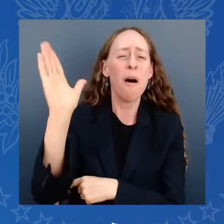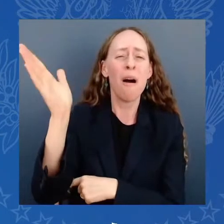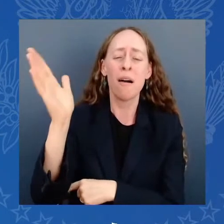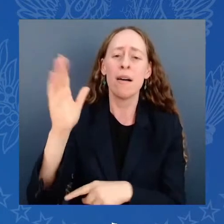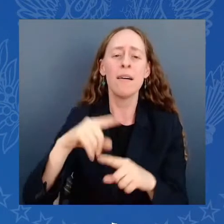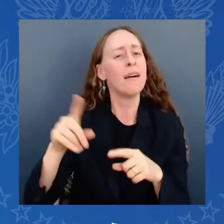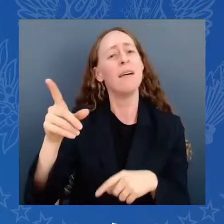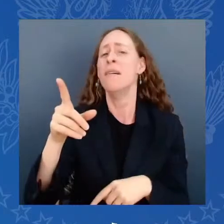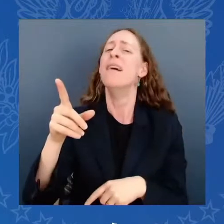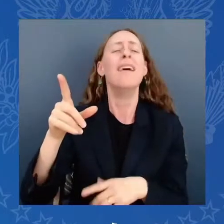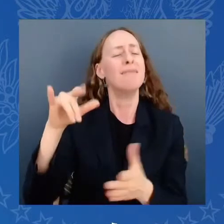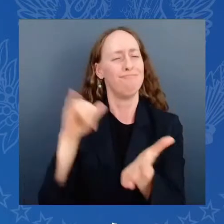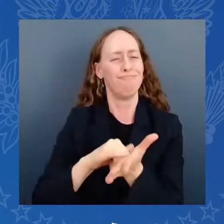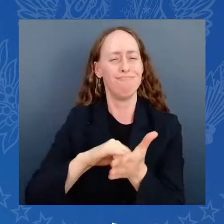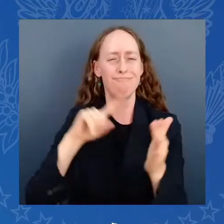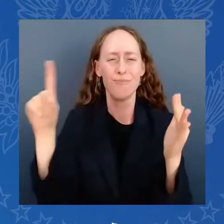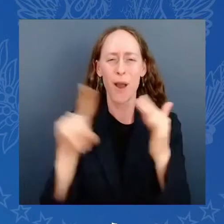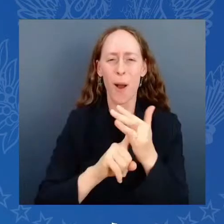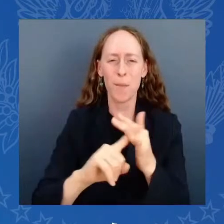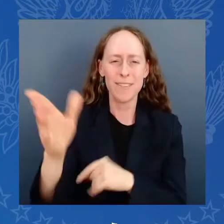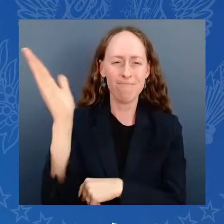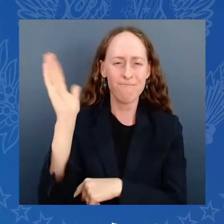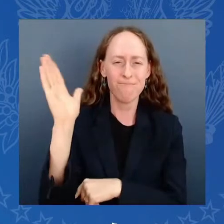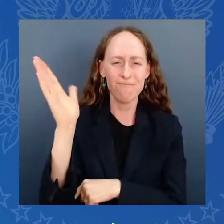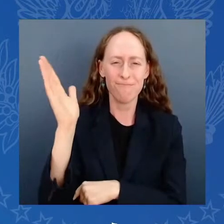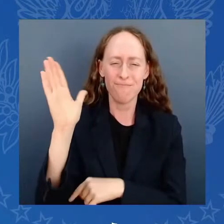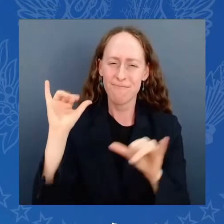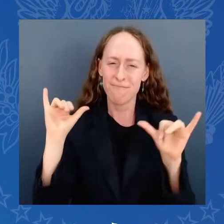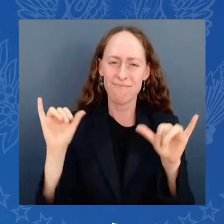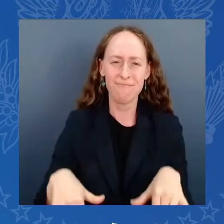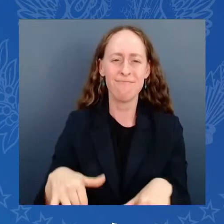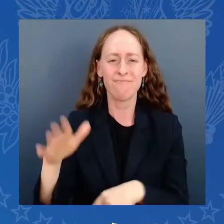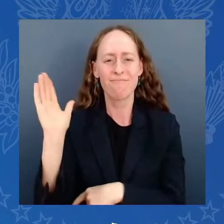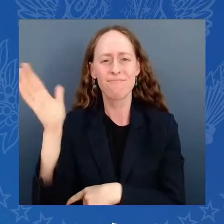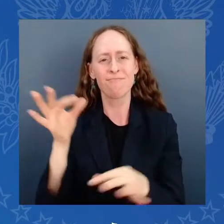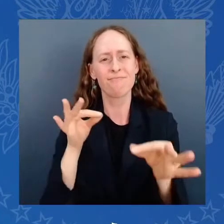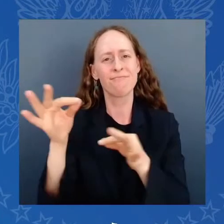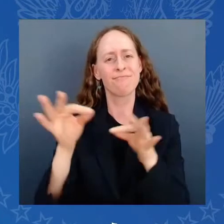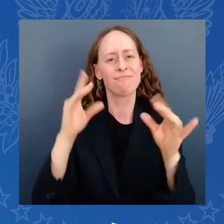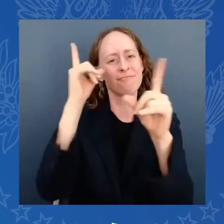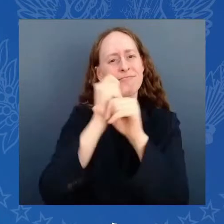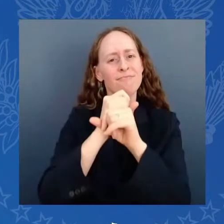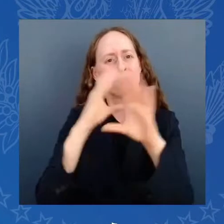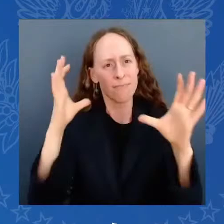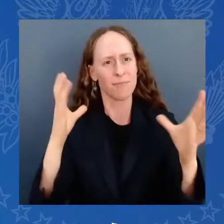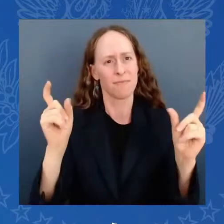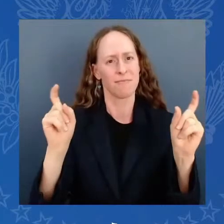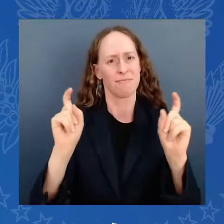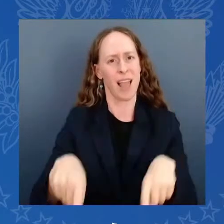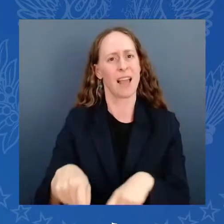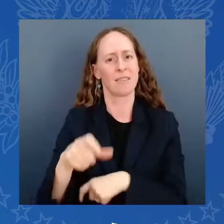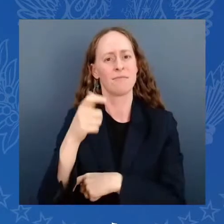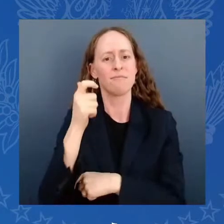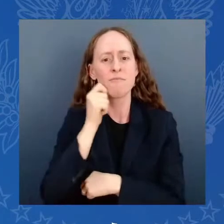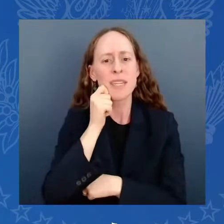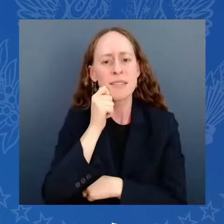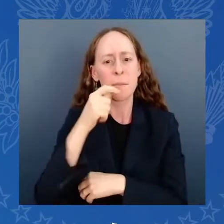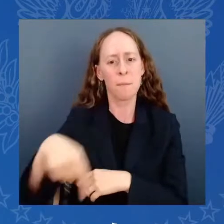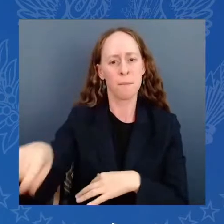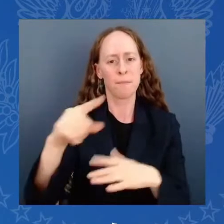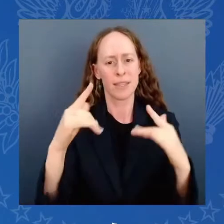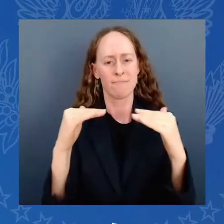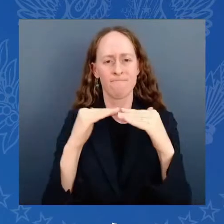in America. He had something to say, and he was determined to say it. Until we